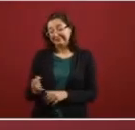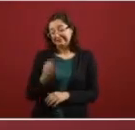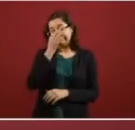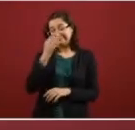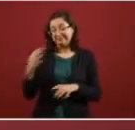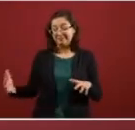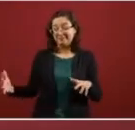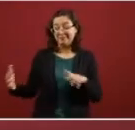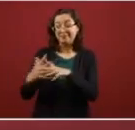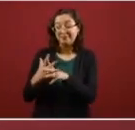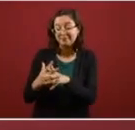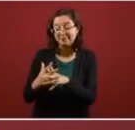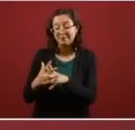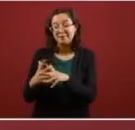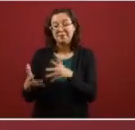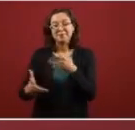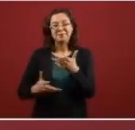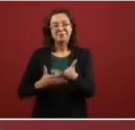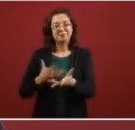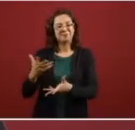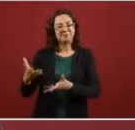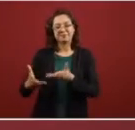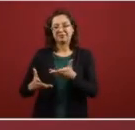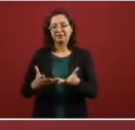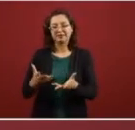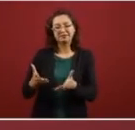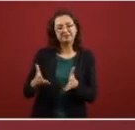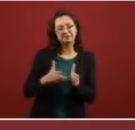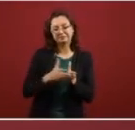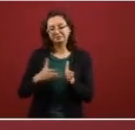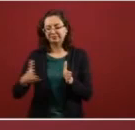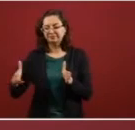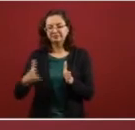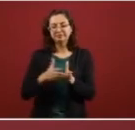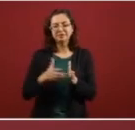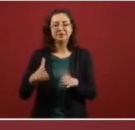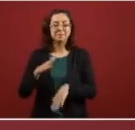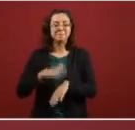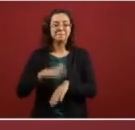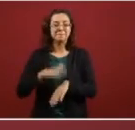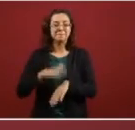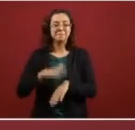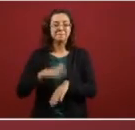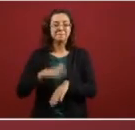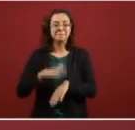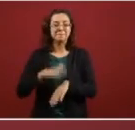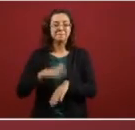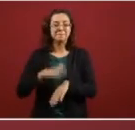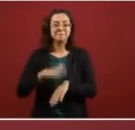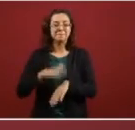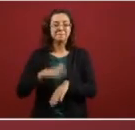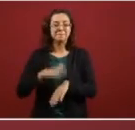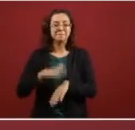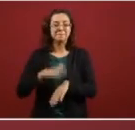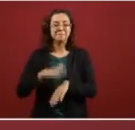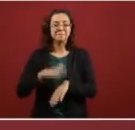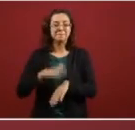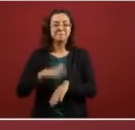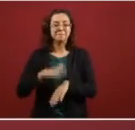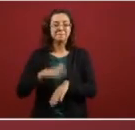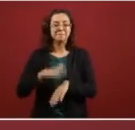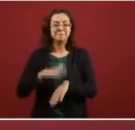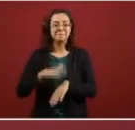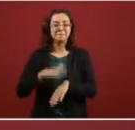Bien. Entonces fueron un periodo de los de mayor tensión. So this was a period of